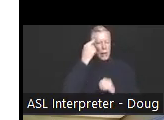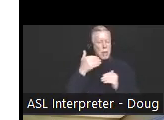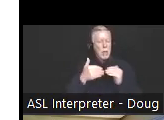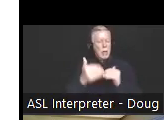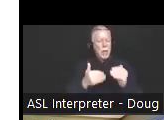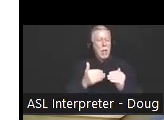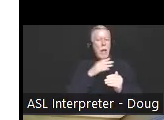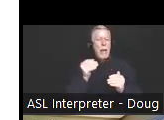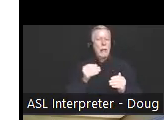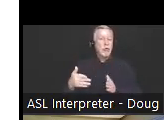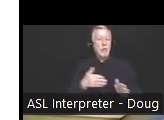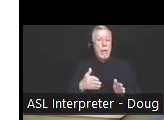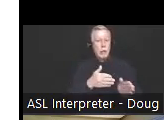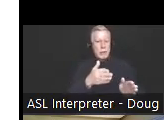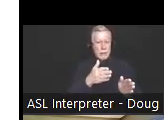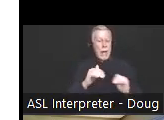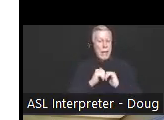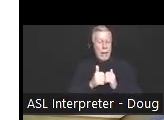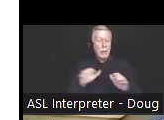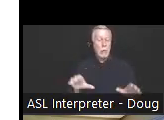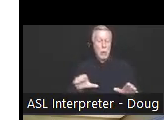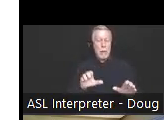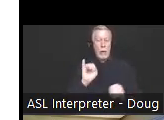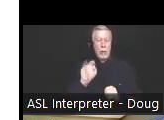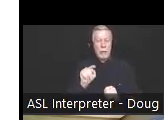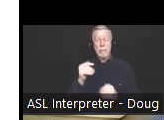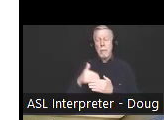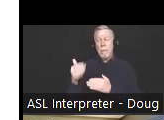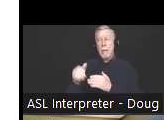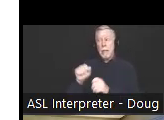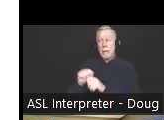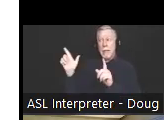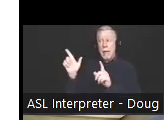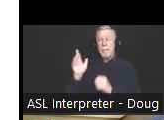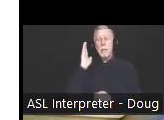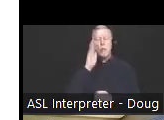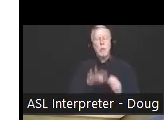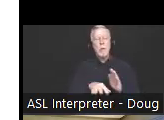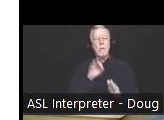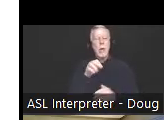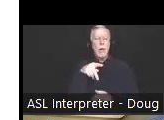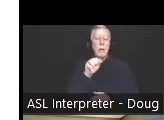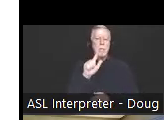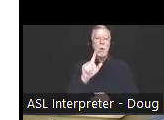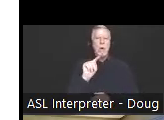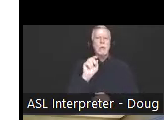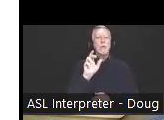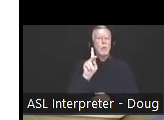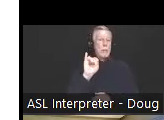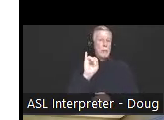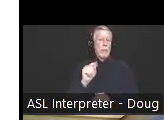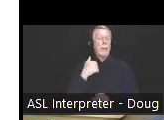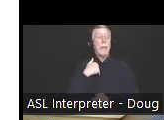about it. Next slide. And you'll find in Paul's toolkit that he's got some just charts